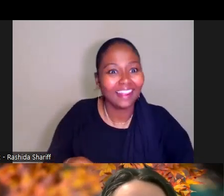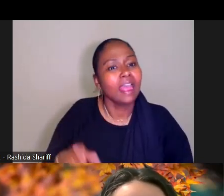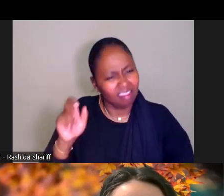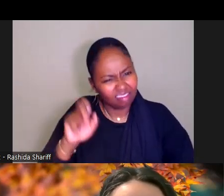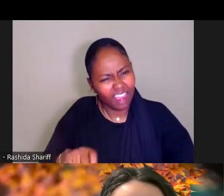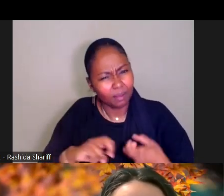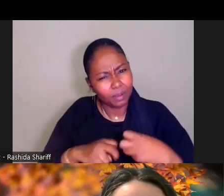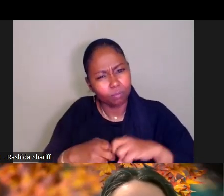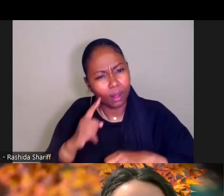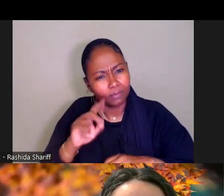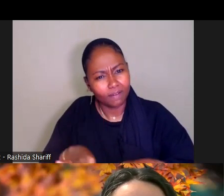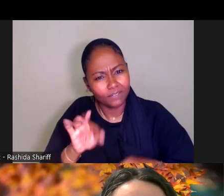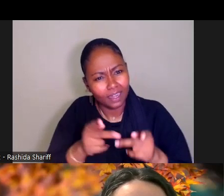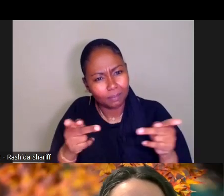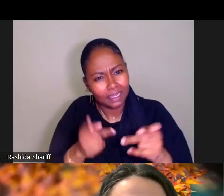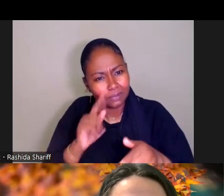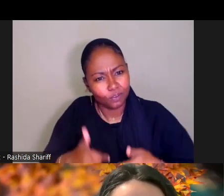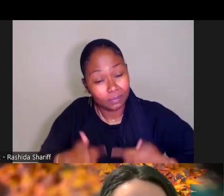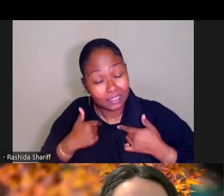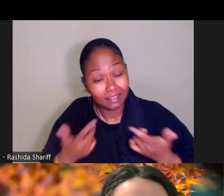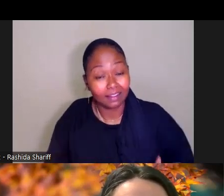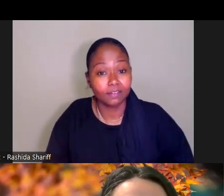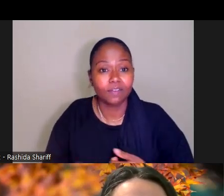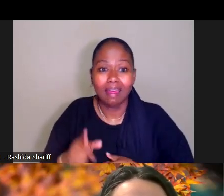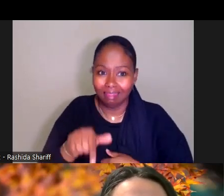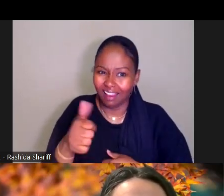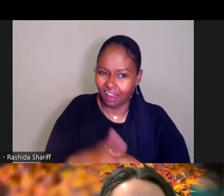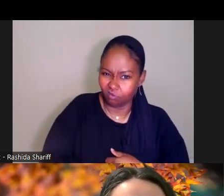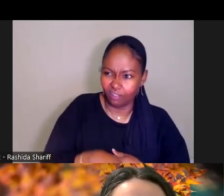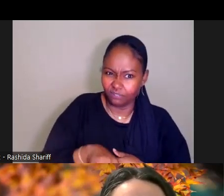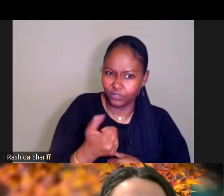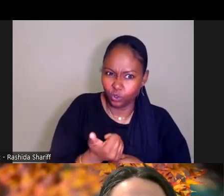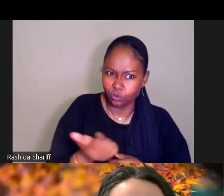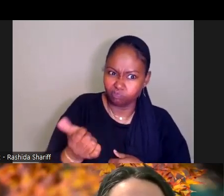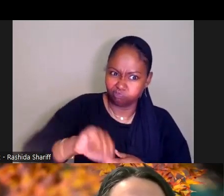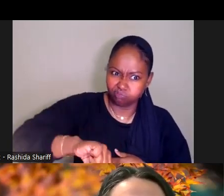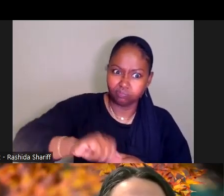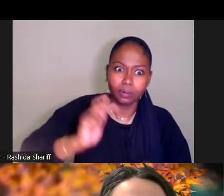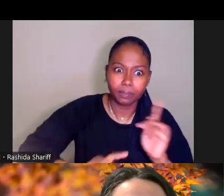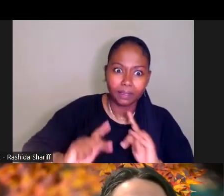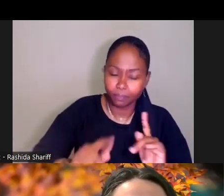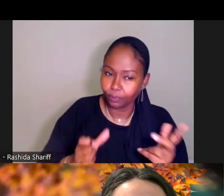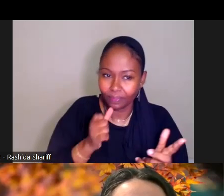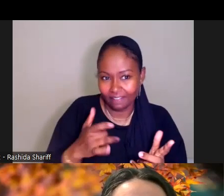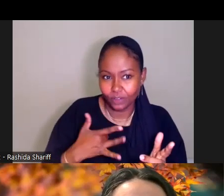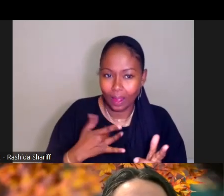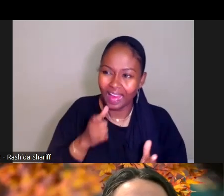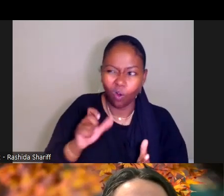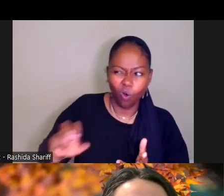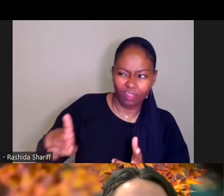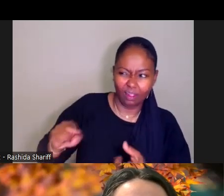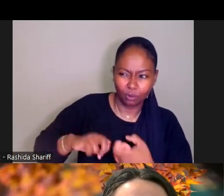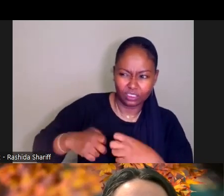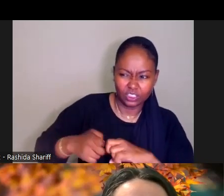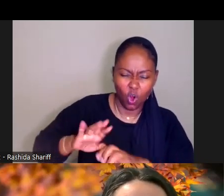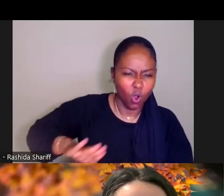Facilities, they have they can kind of refuse people, they don't have to take somebody who's difficult. And so the